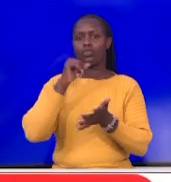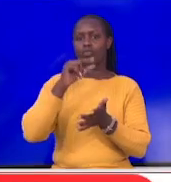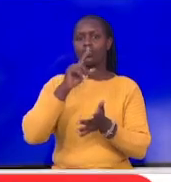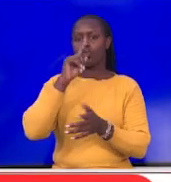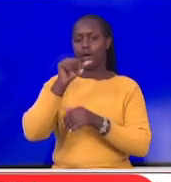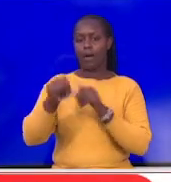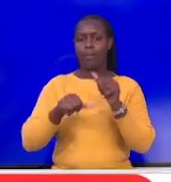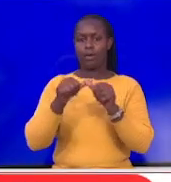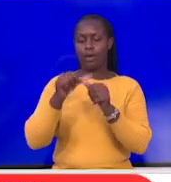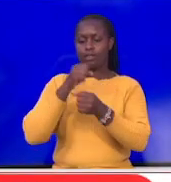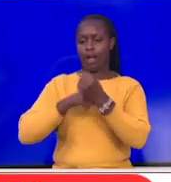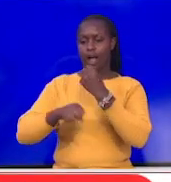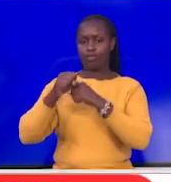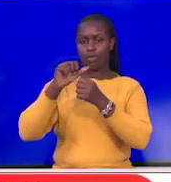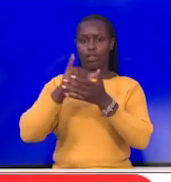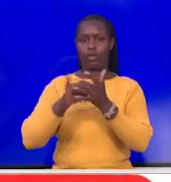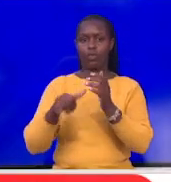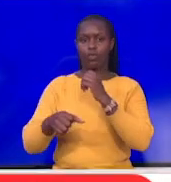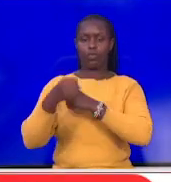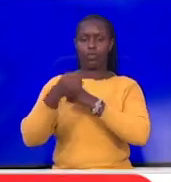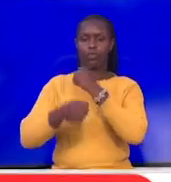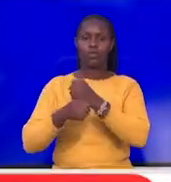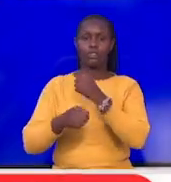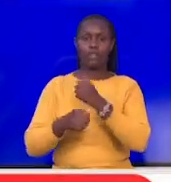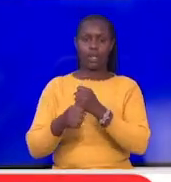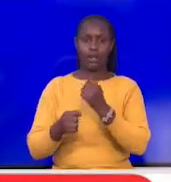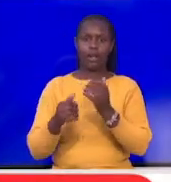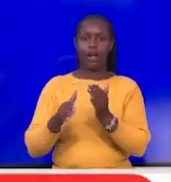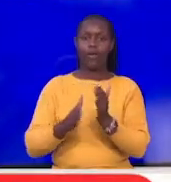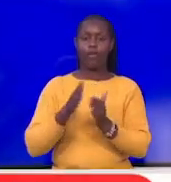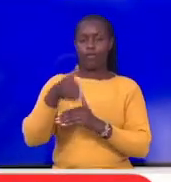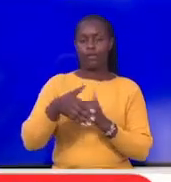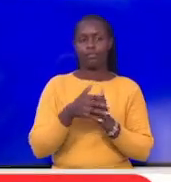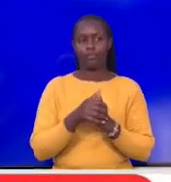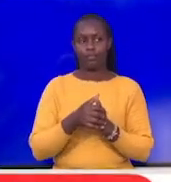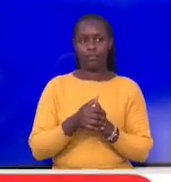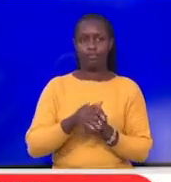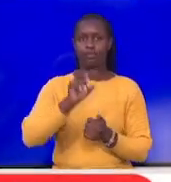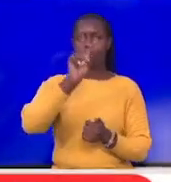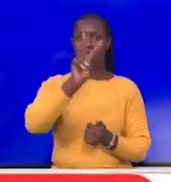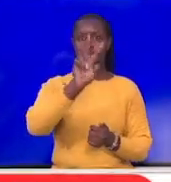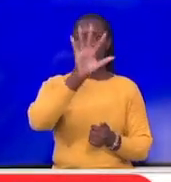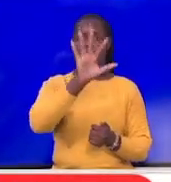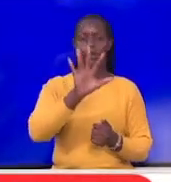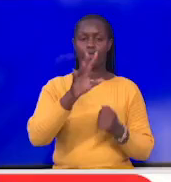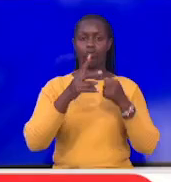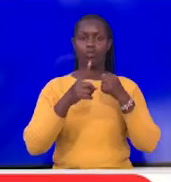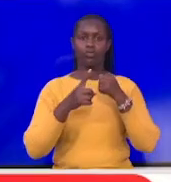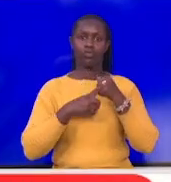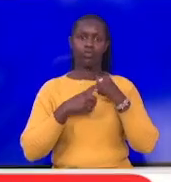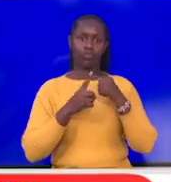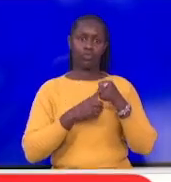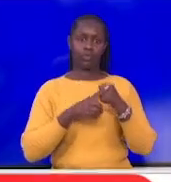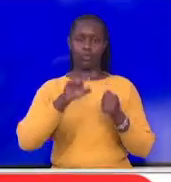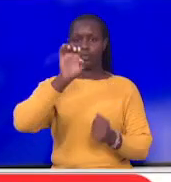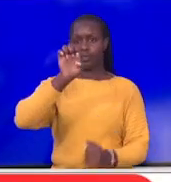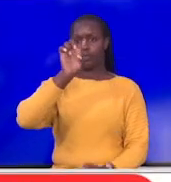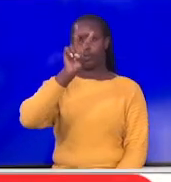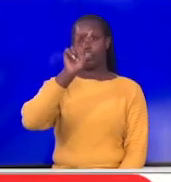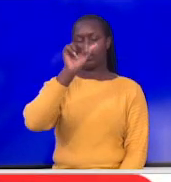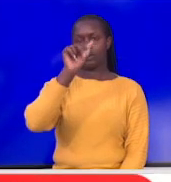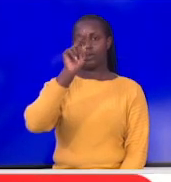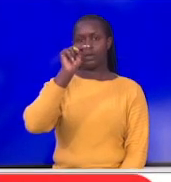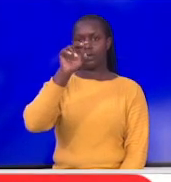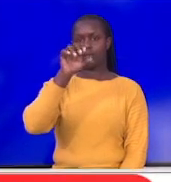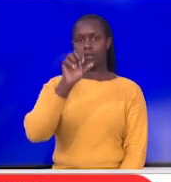over the deaths, as Sheila Chelangat details. On the 25th of June, Evans Kiratu Karobia met his